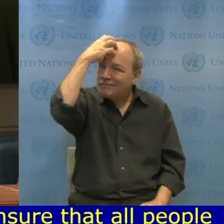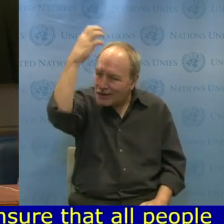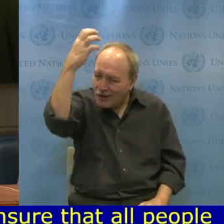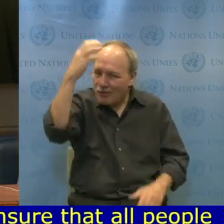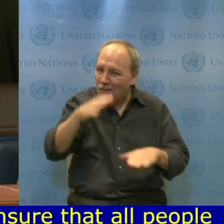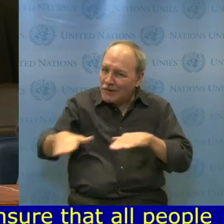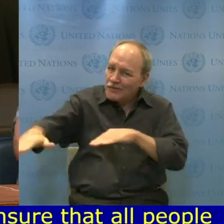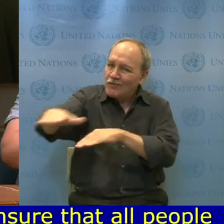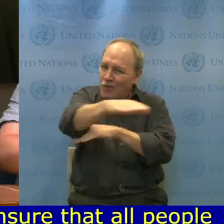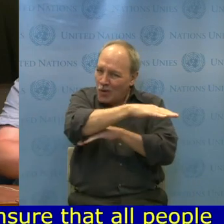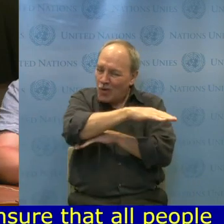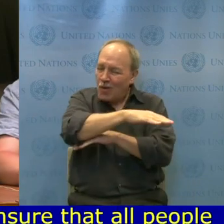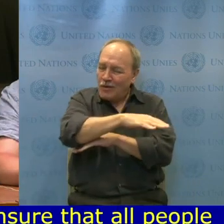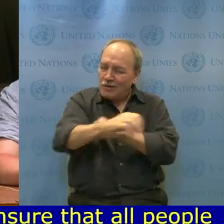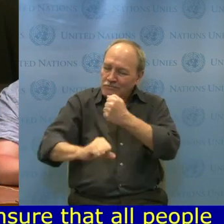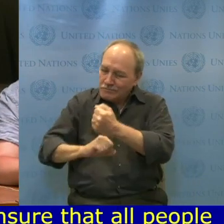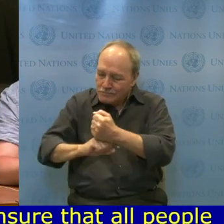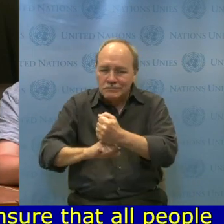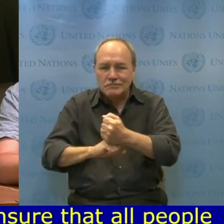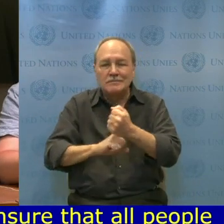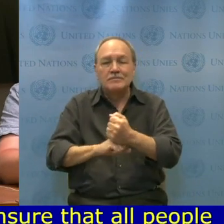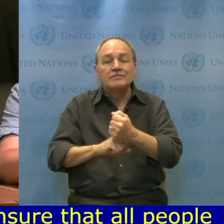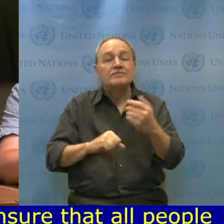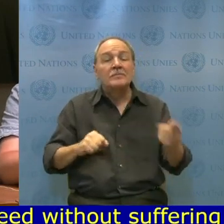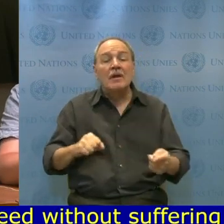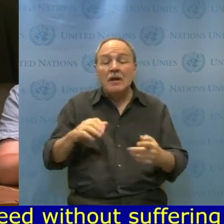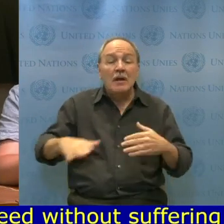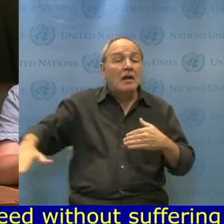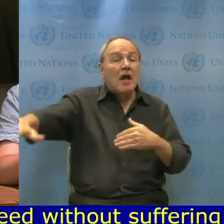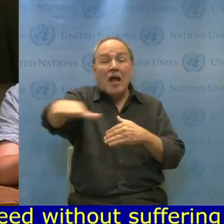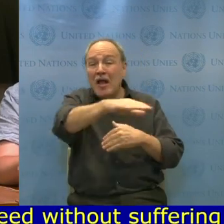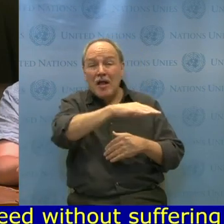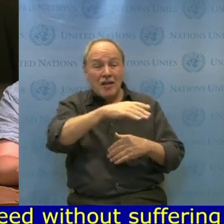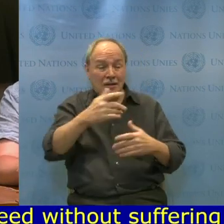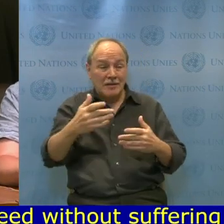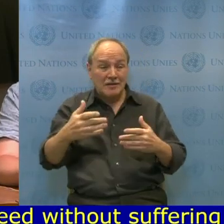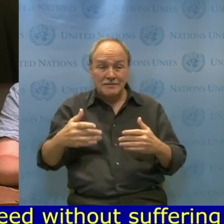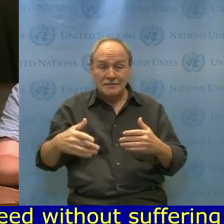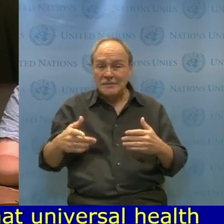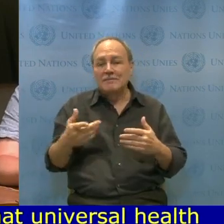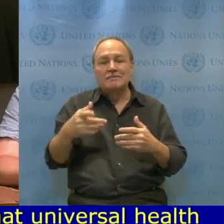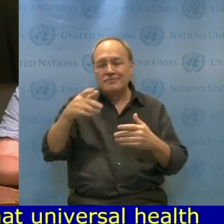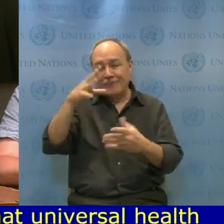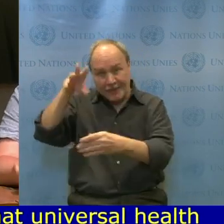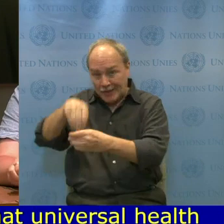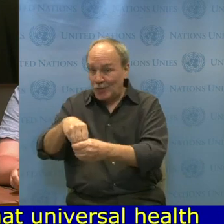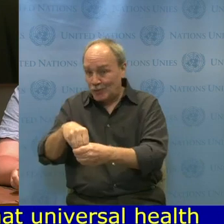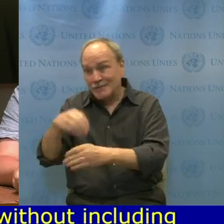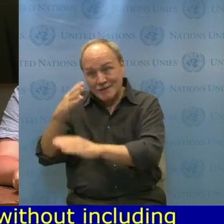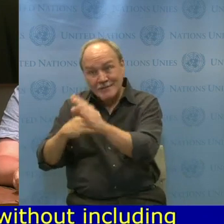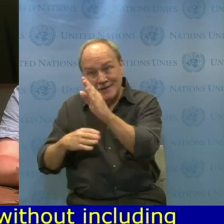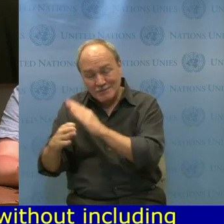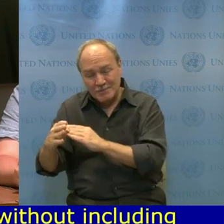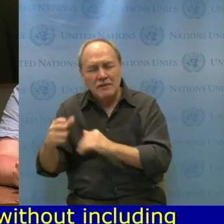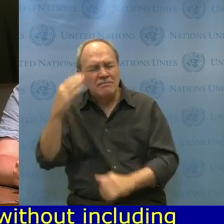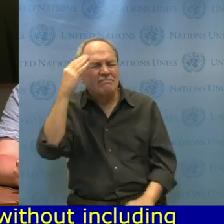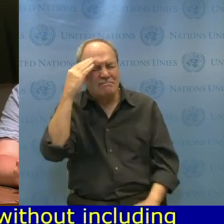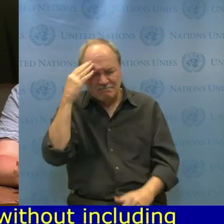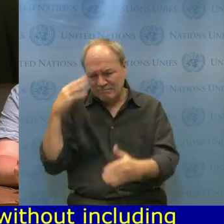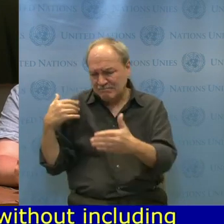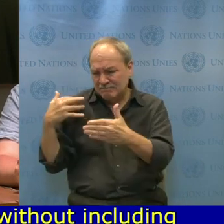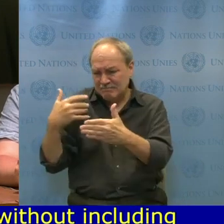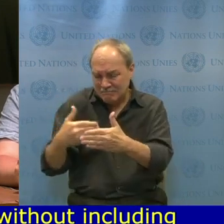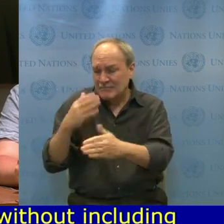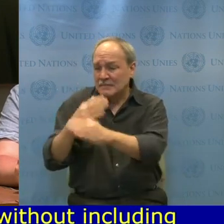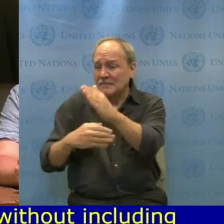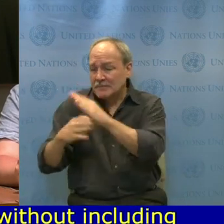be achieved without including people with disabilities, and yet we know that people with disabilities face greater barriers and inequities in accessing